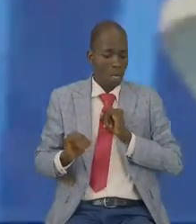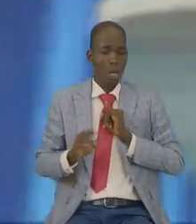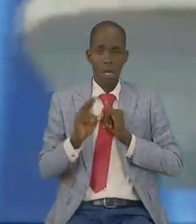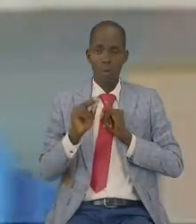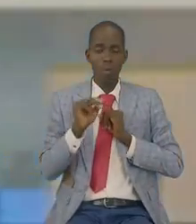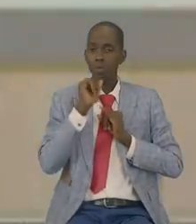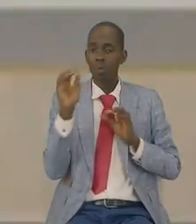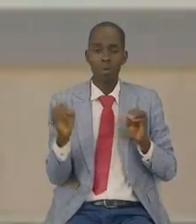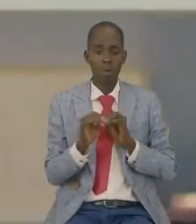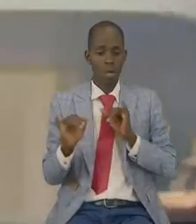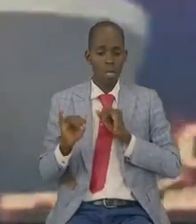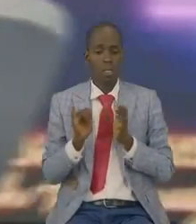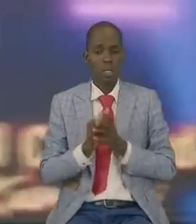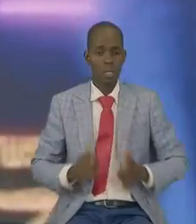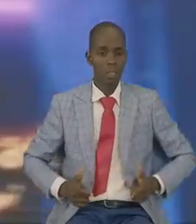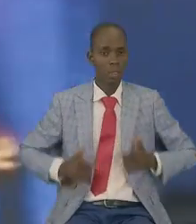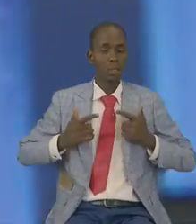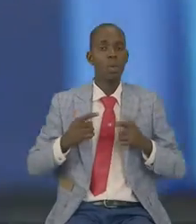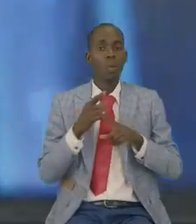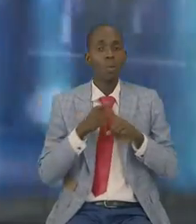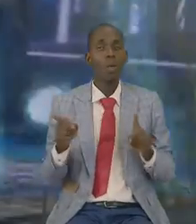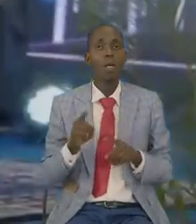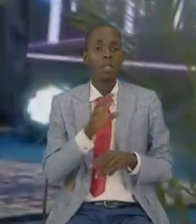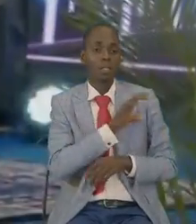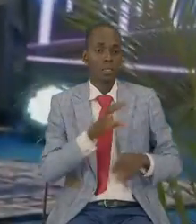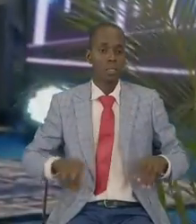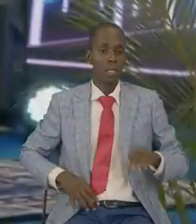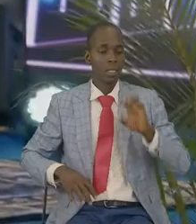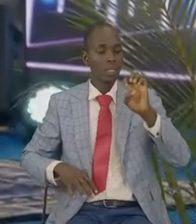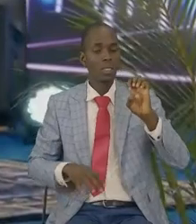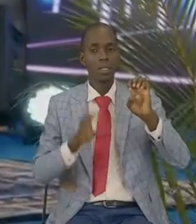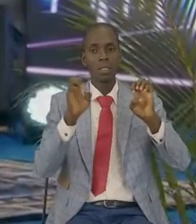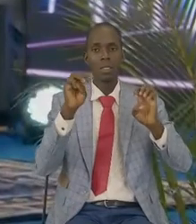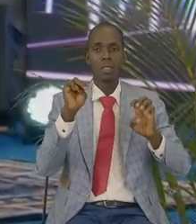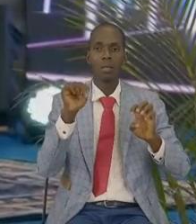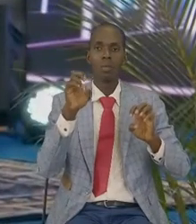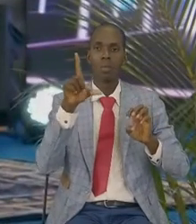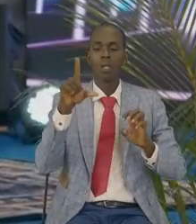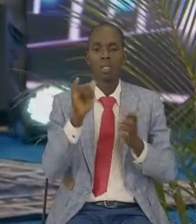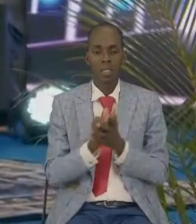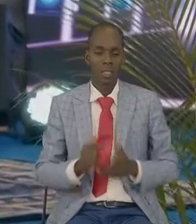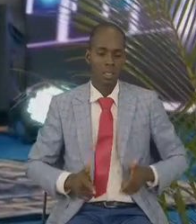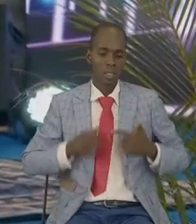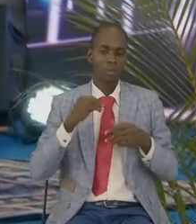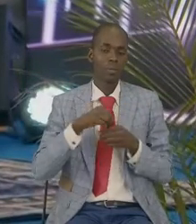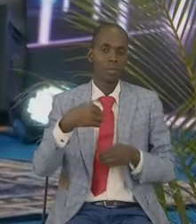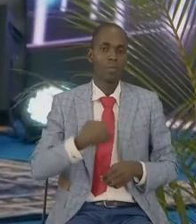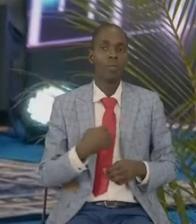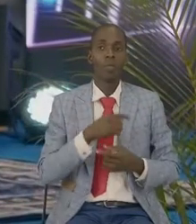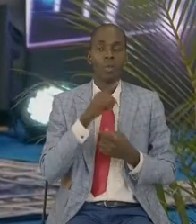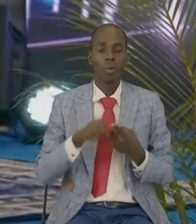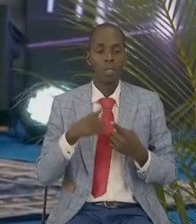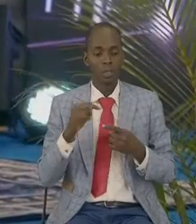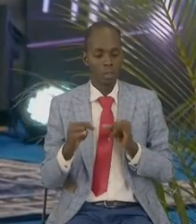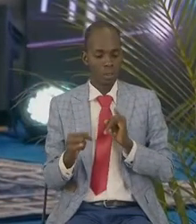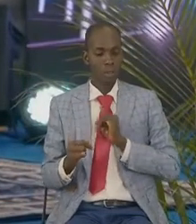but Christ Emmanuel dwells within me. When the I in your life,